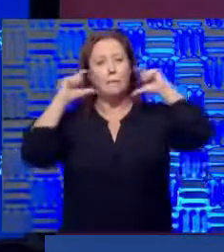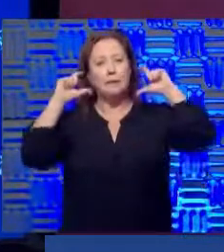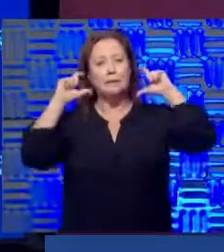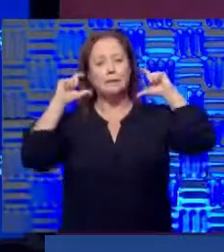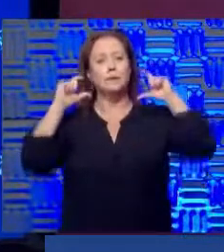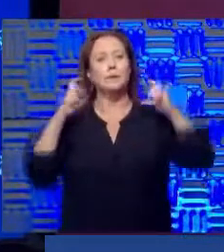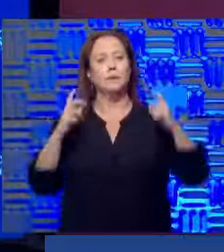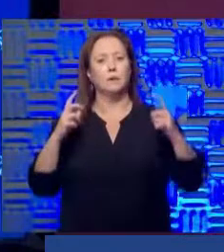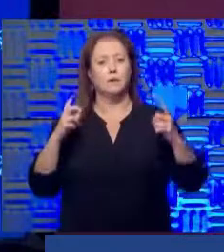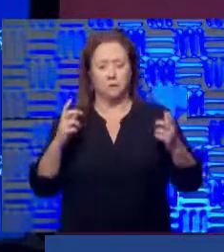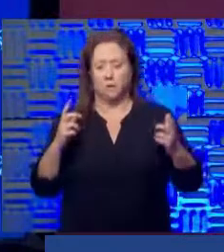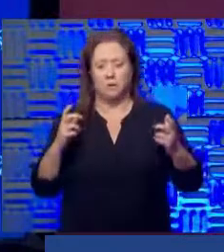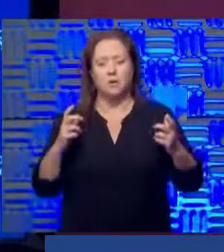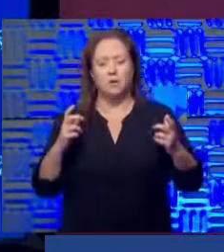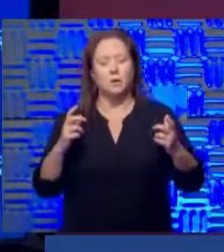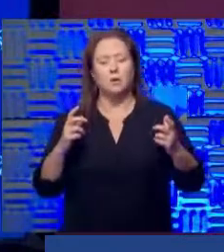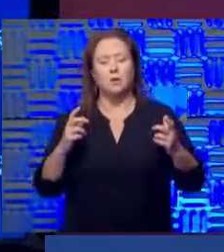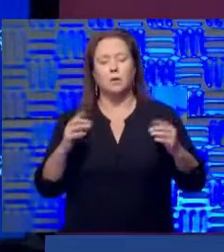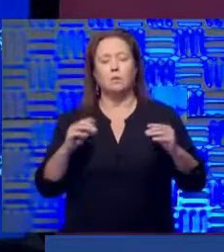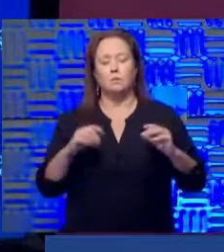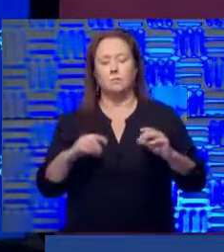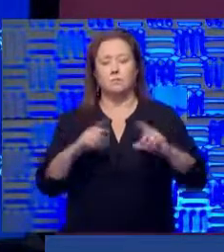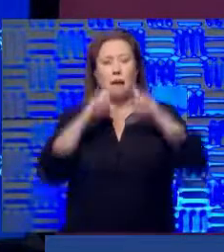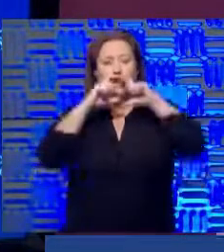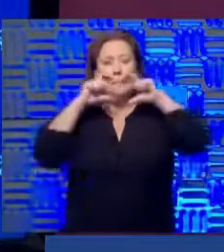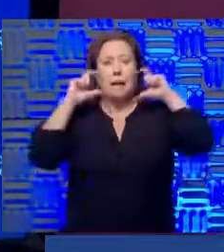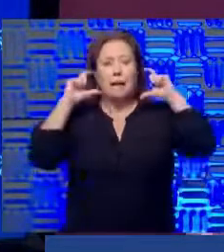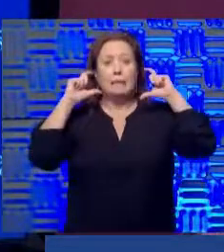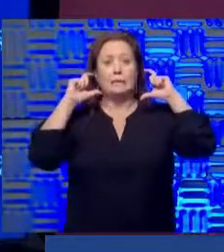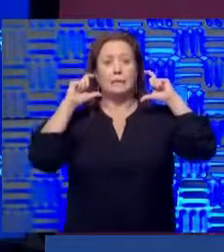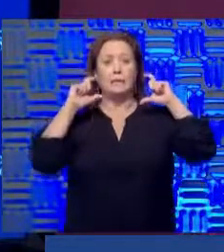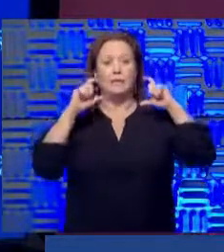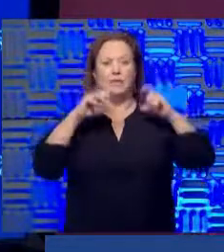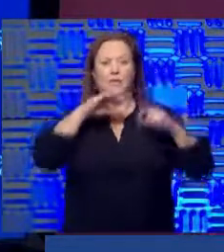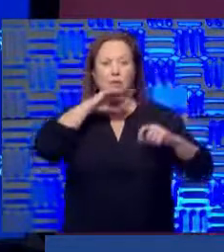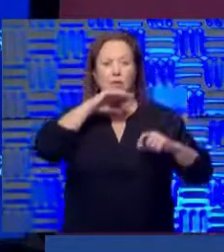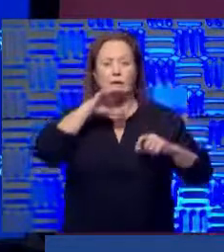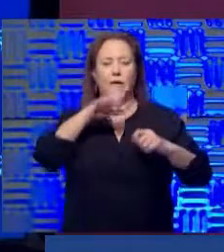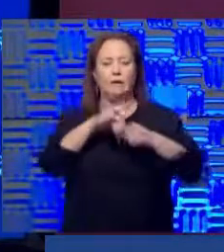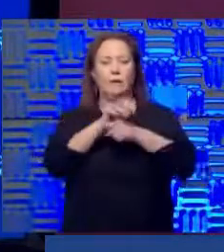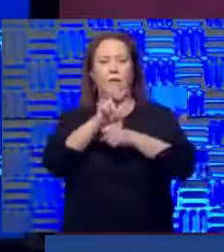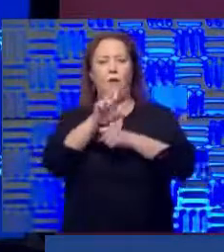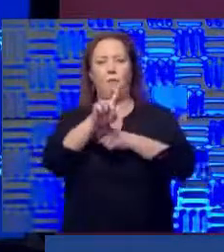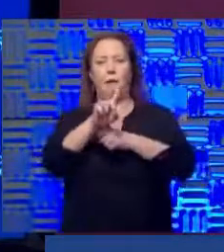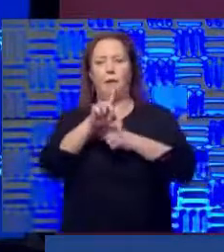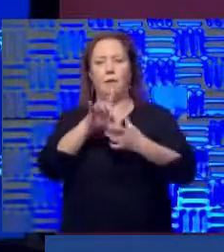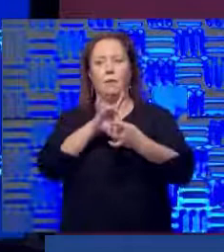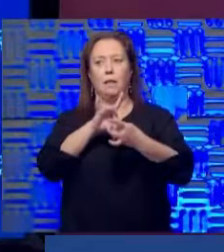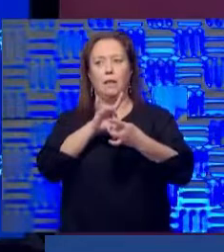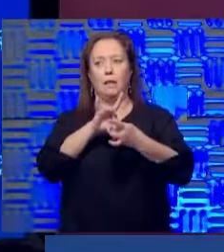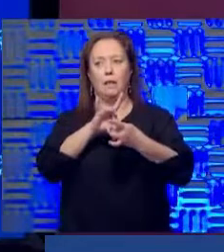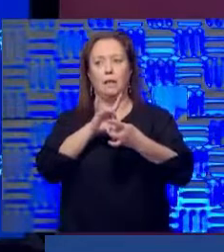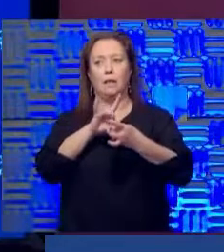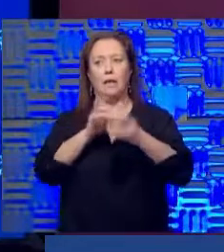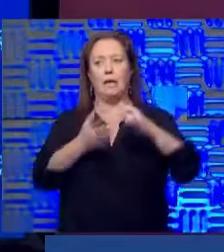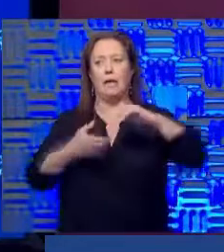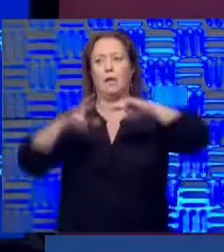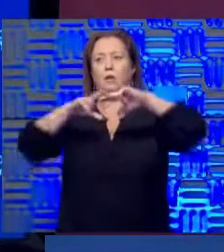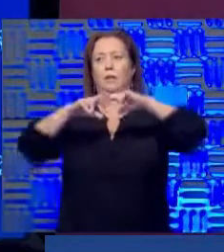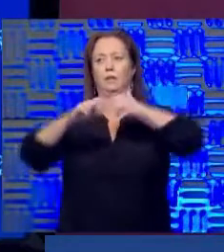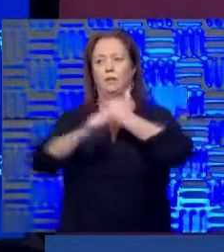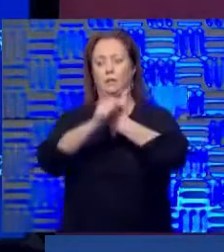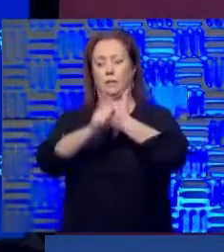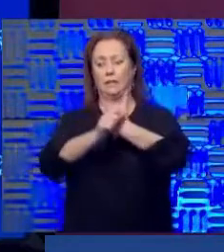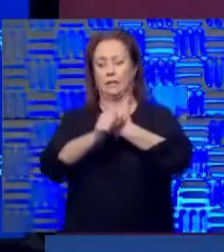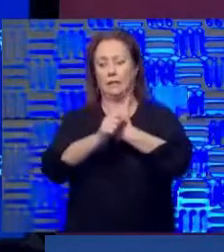There's nothing shows that having a mask, unless it's soiled and full of COVID, that it's going to increase your risk. So